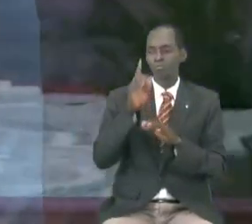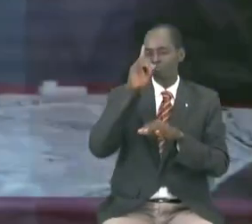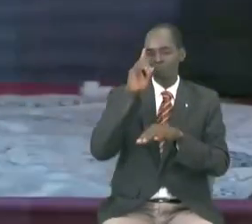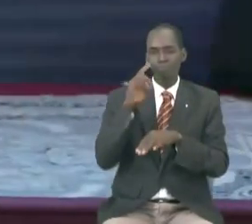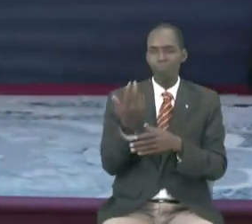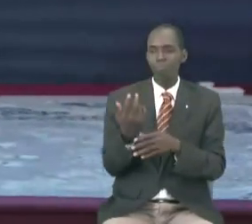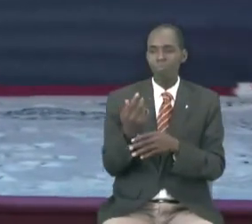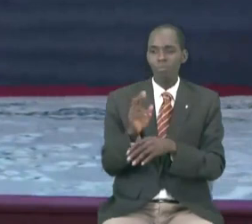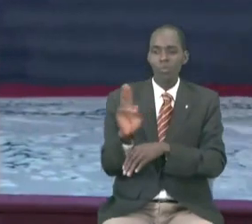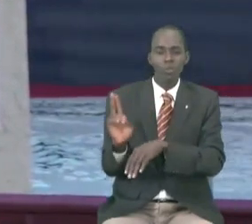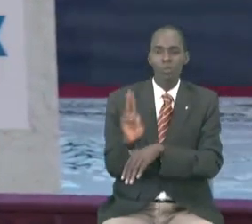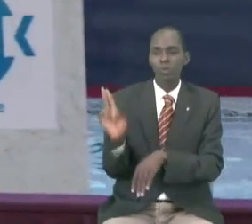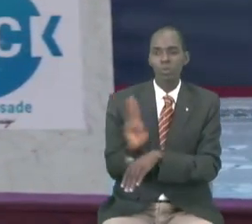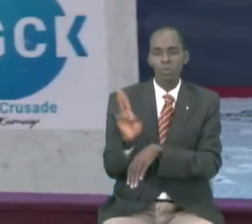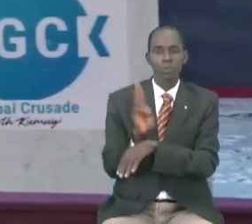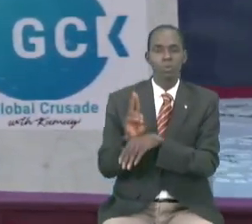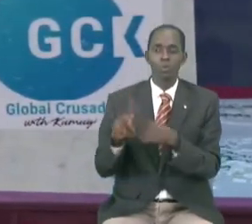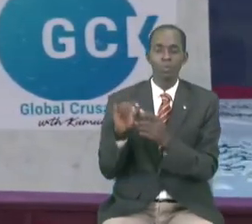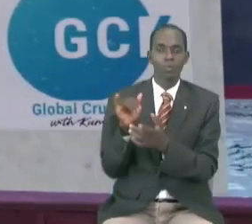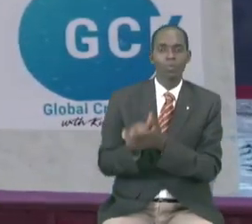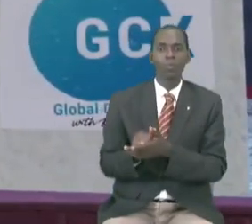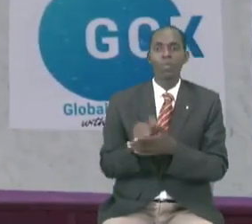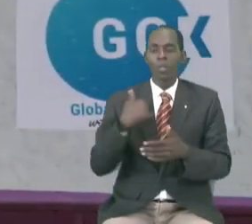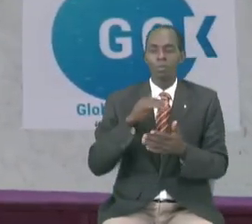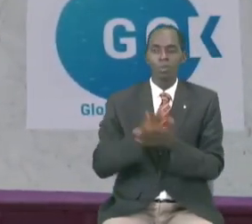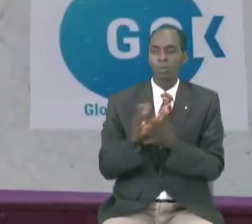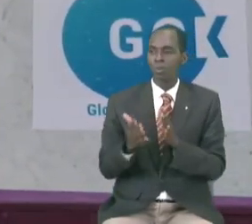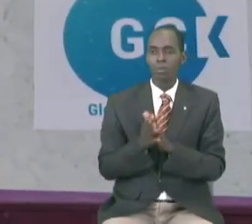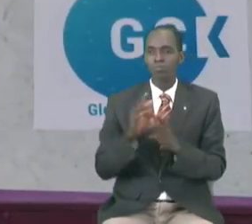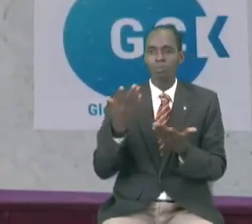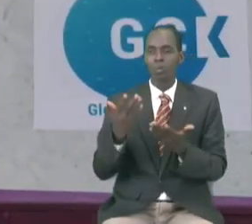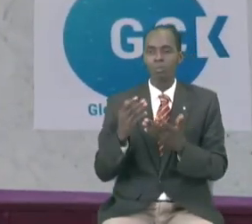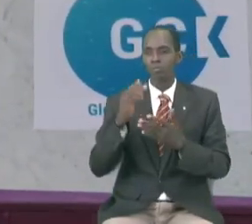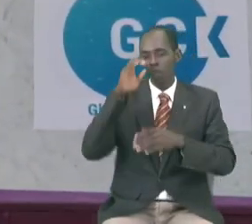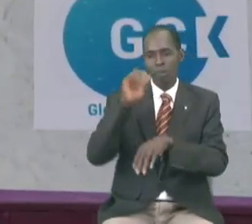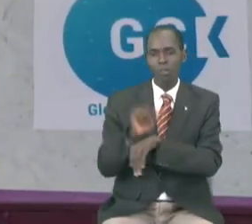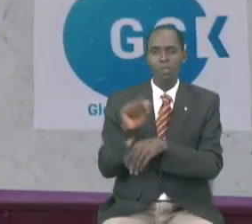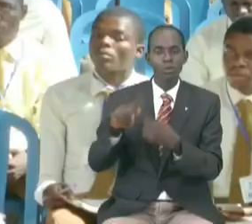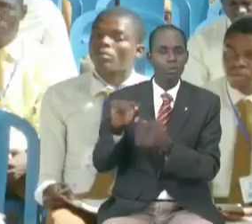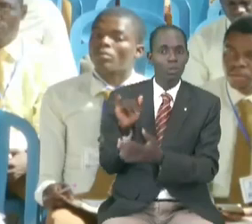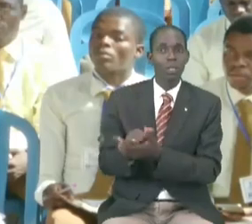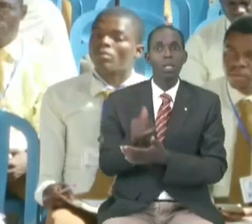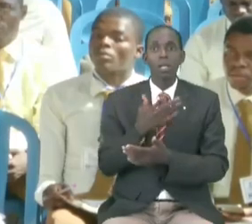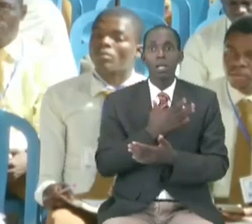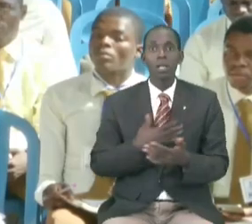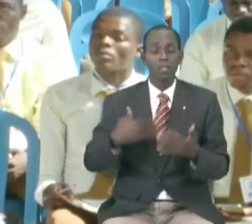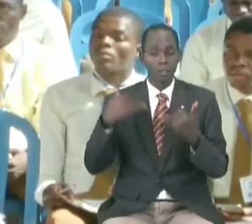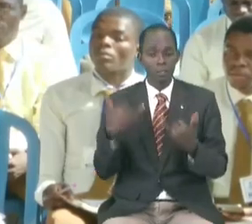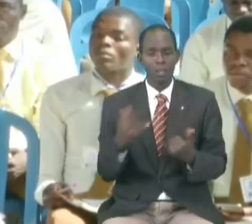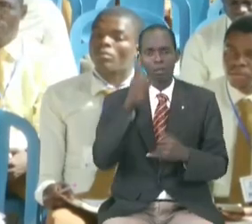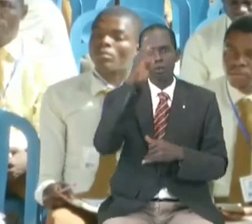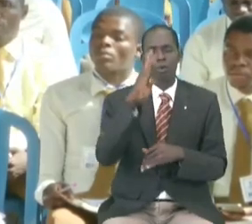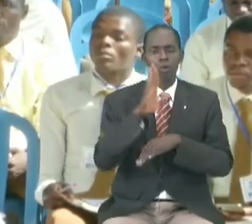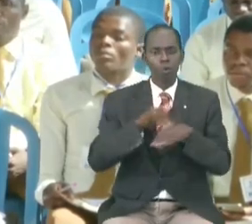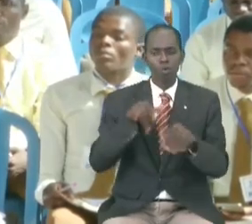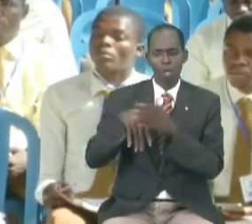And this is not a comfortable place for you. You are out of the comfort zone. Then you begin to turn